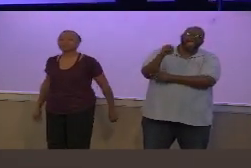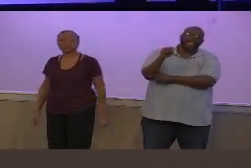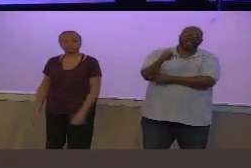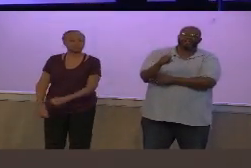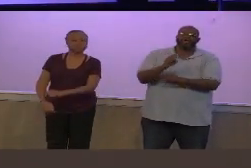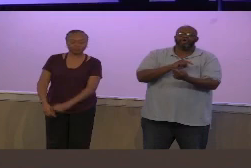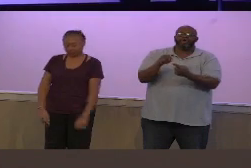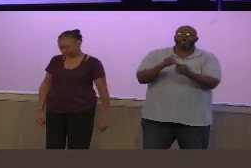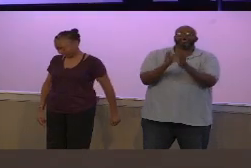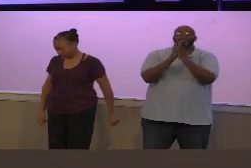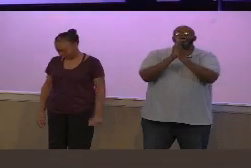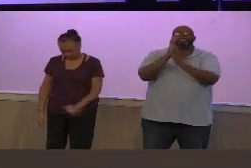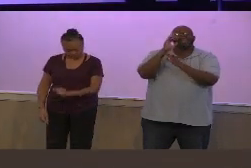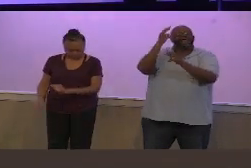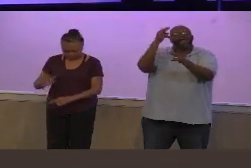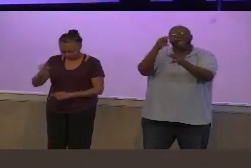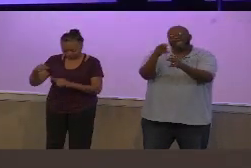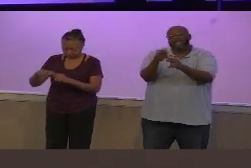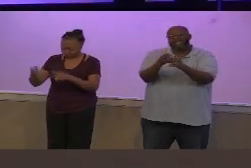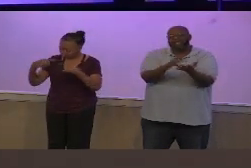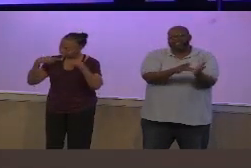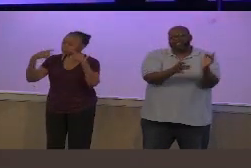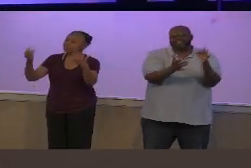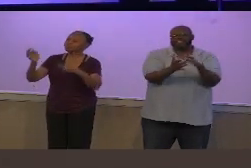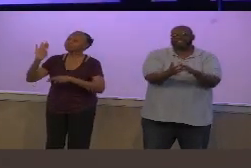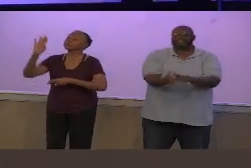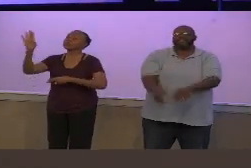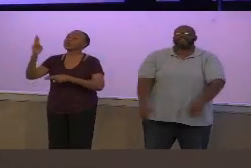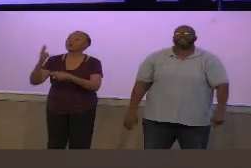yeah, when I call on the name of Jesus.